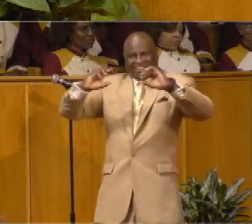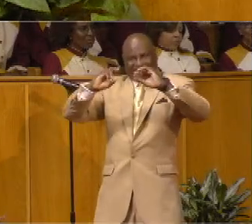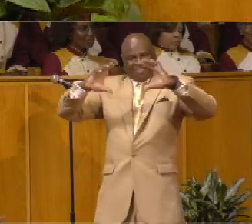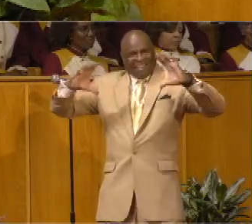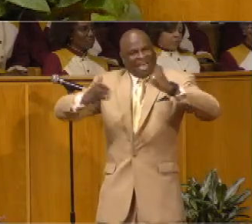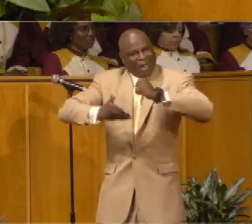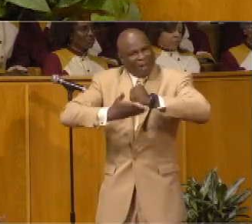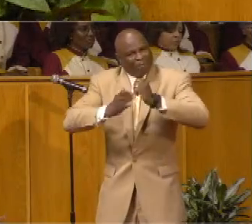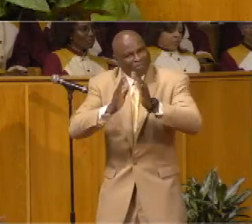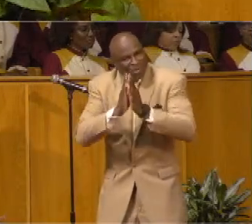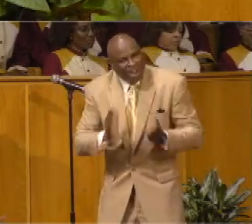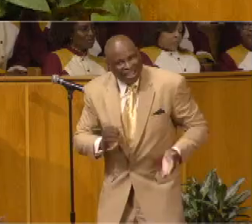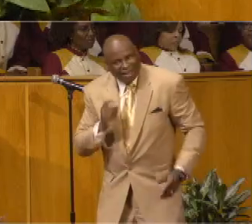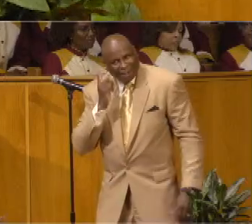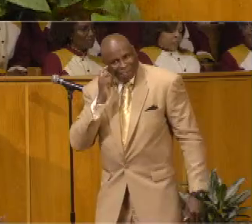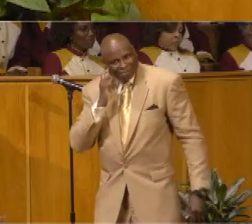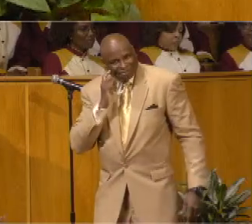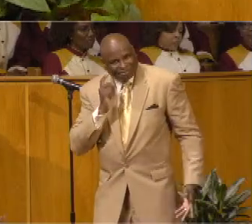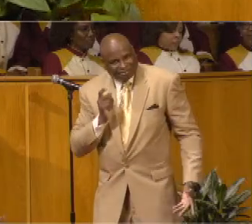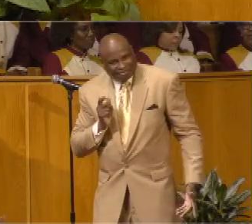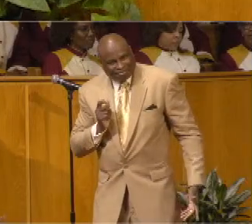prayers.